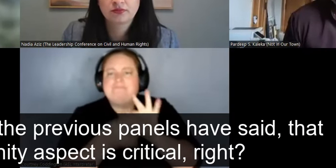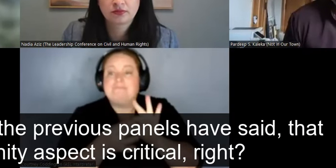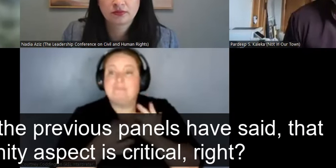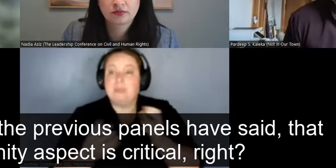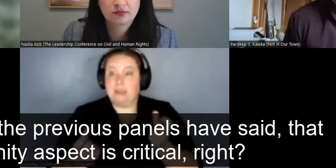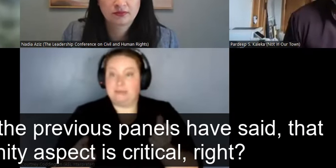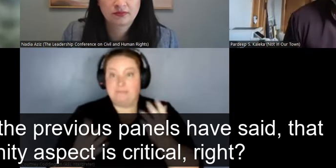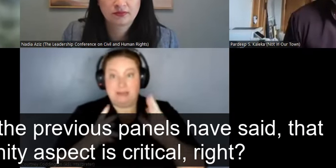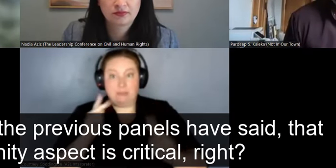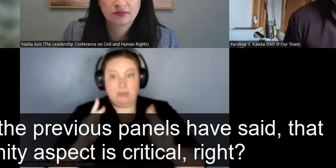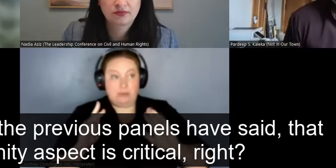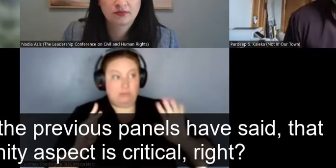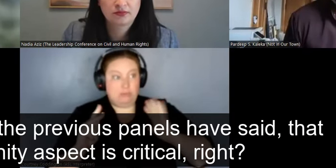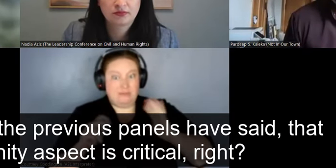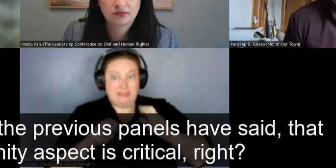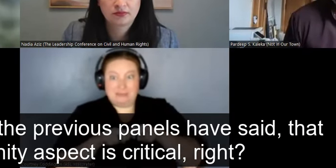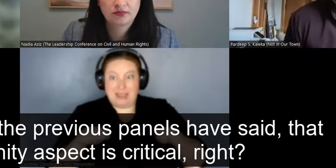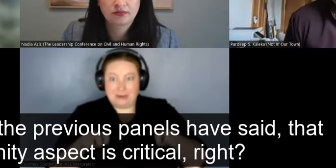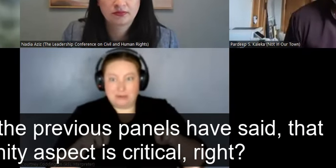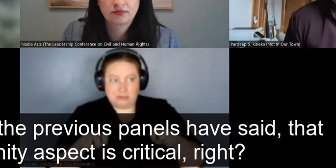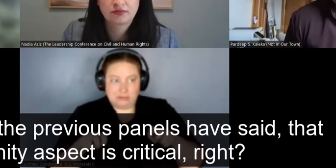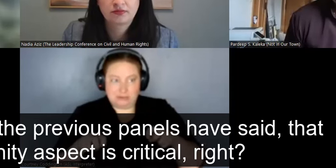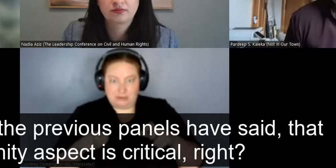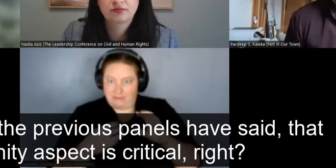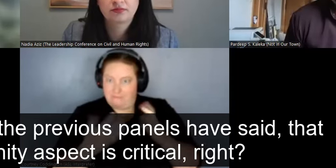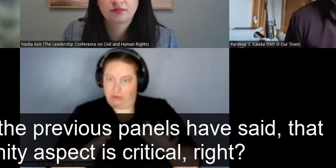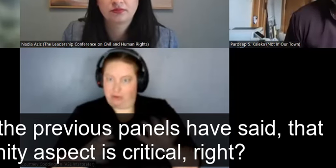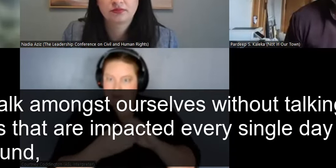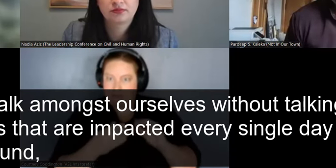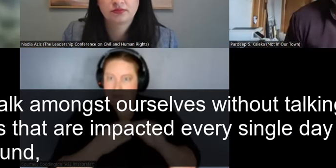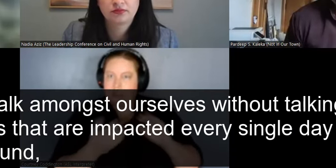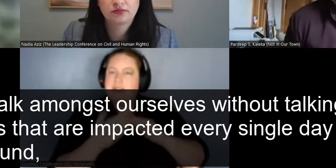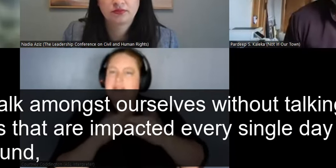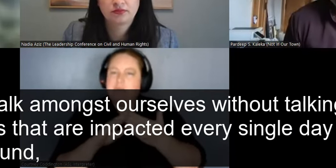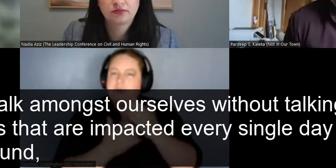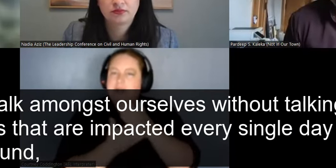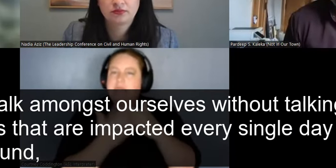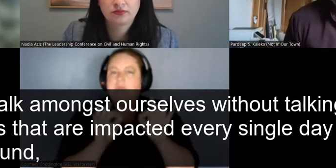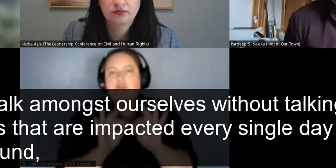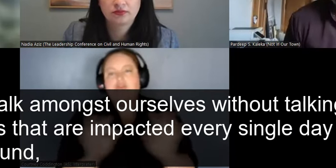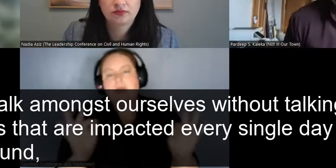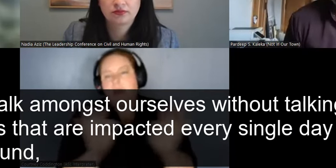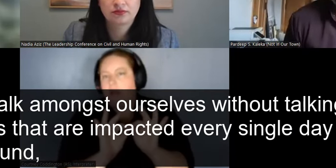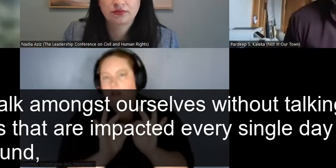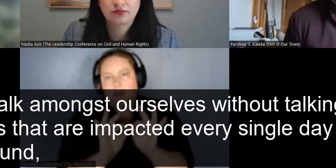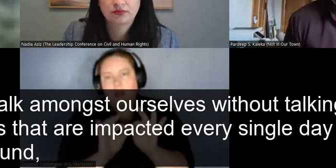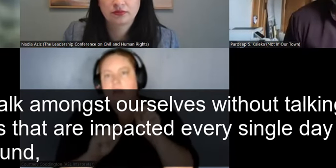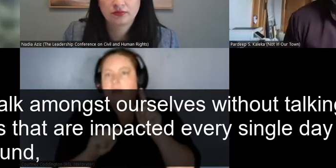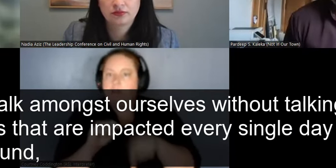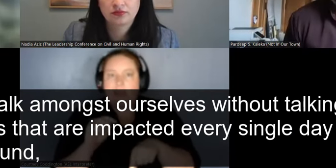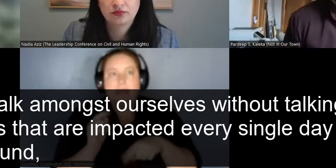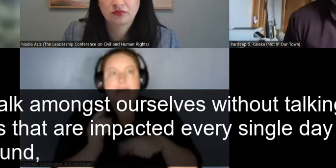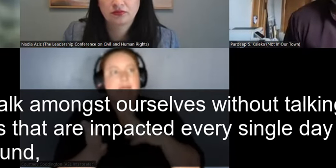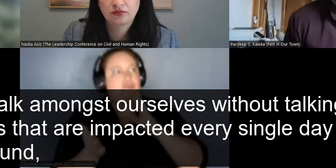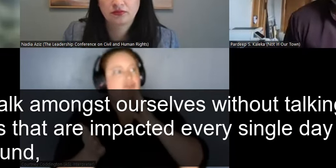in previous panels have said, that community aspect is critical, right? We can't talk amongst ourselves without talking to the folks who are impacted every